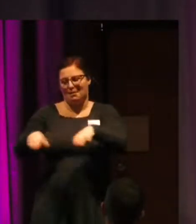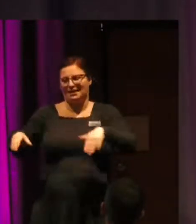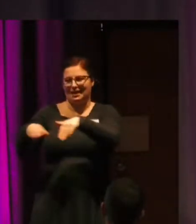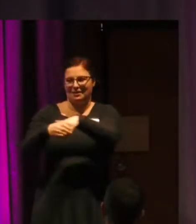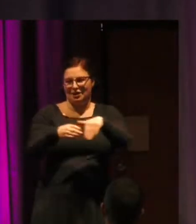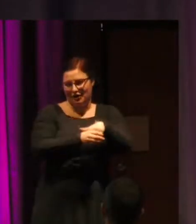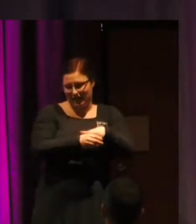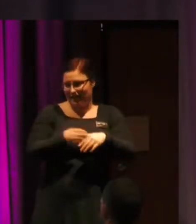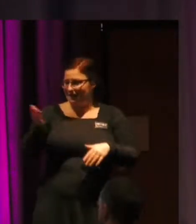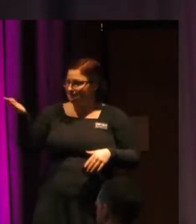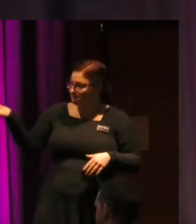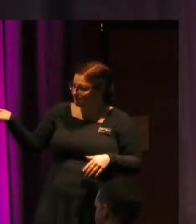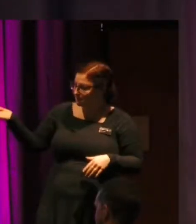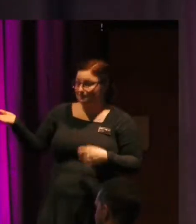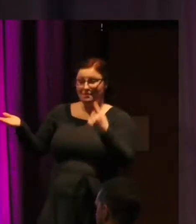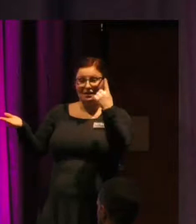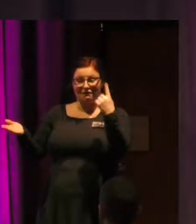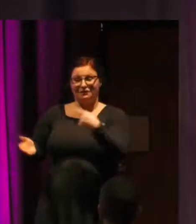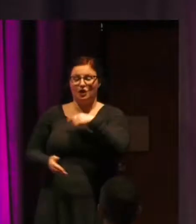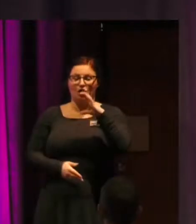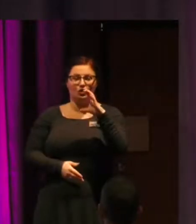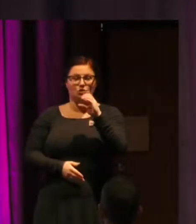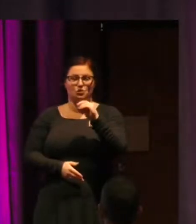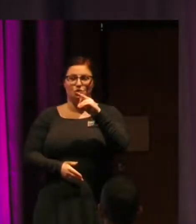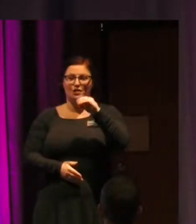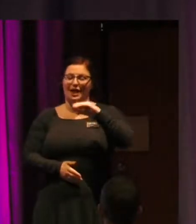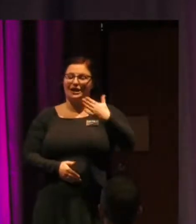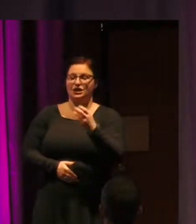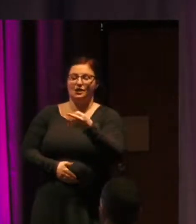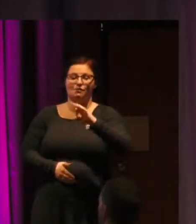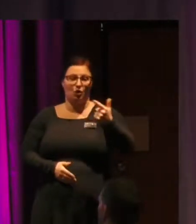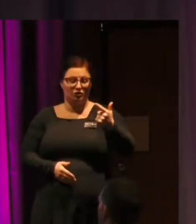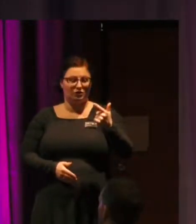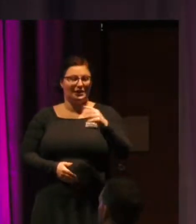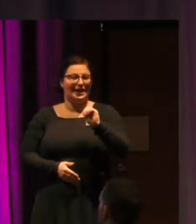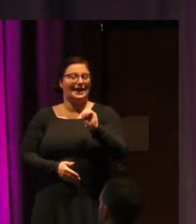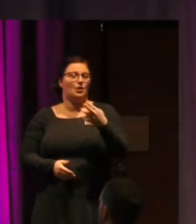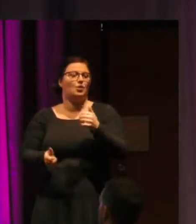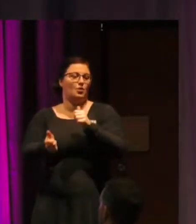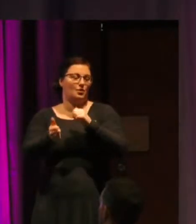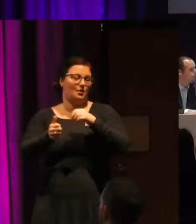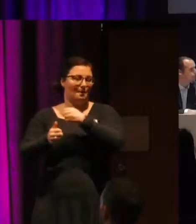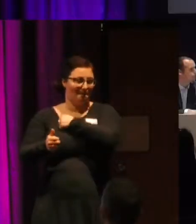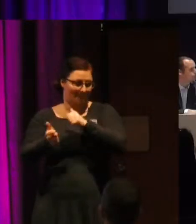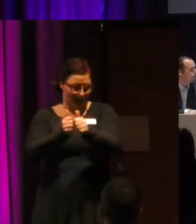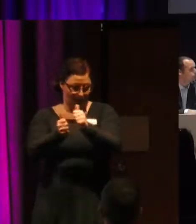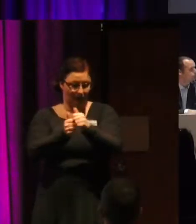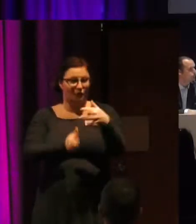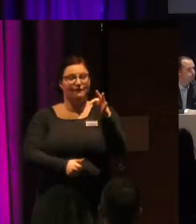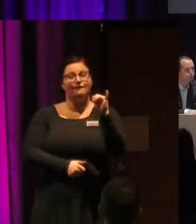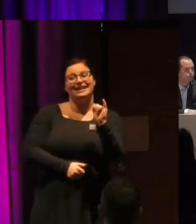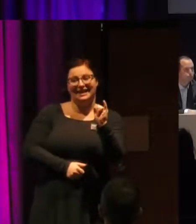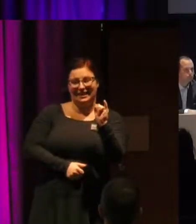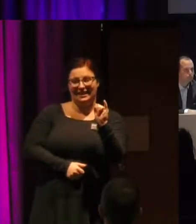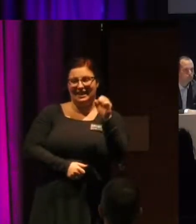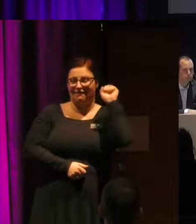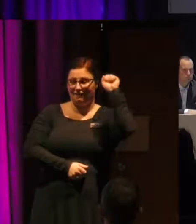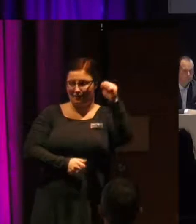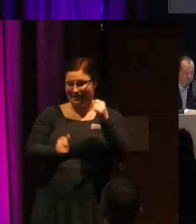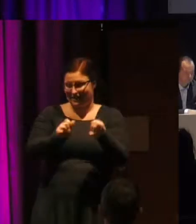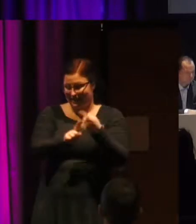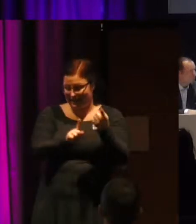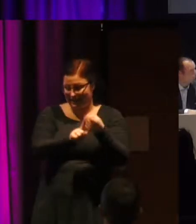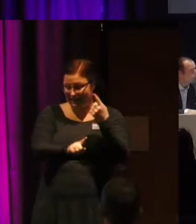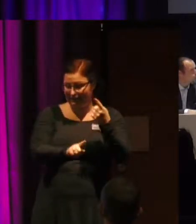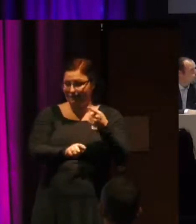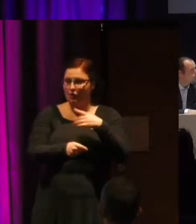panelists. We first of all have Soraya Post, a member of the European Parliament from the Feminist Initiative. Soraya sits in the